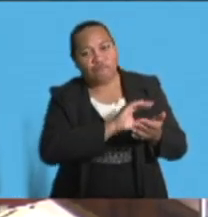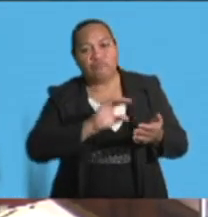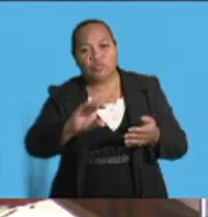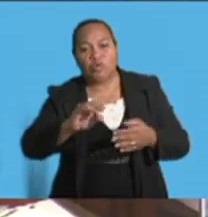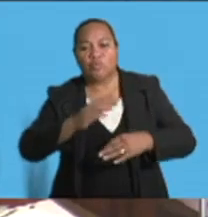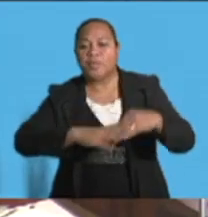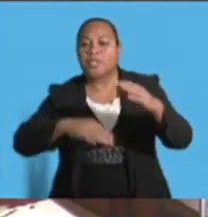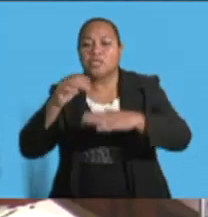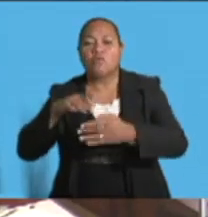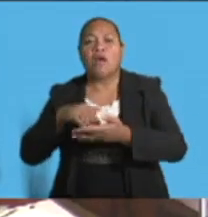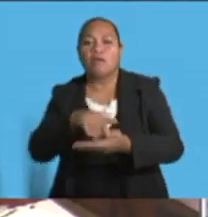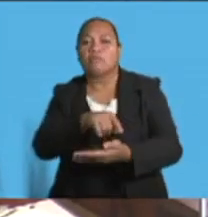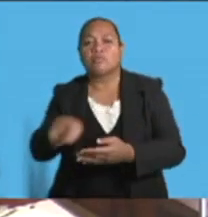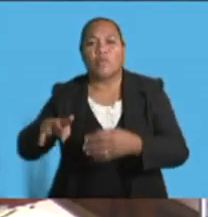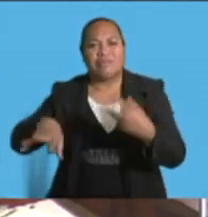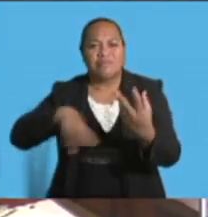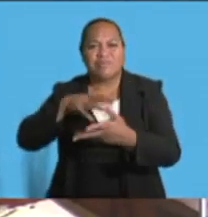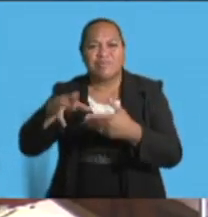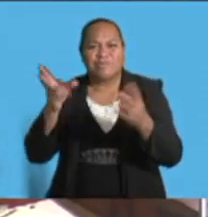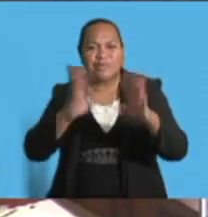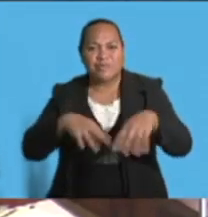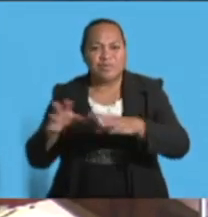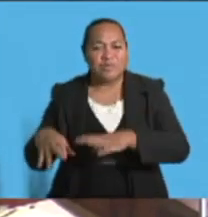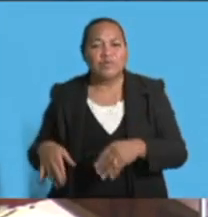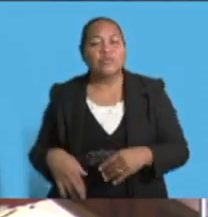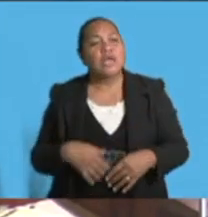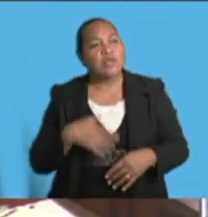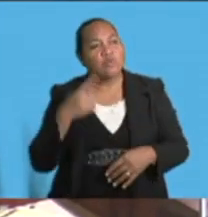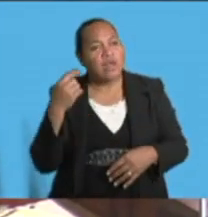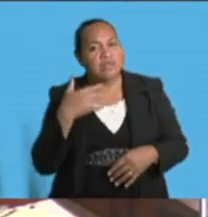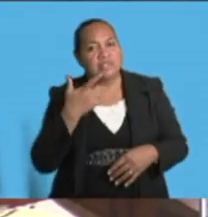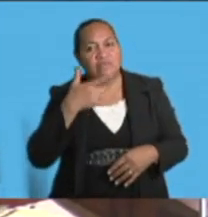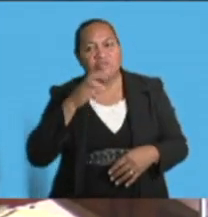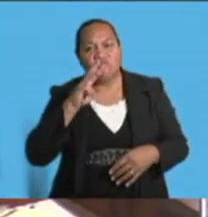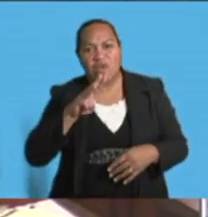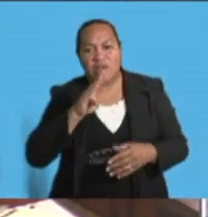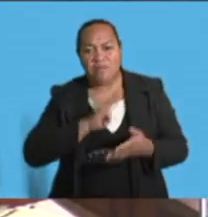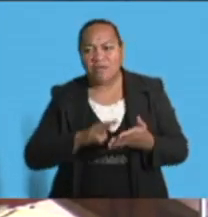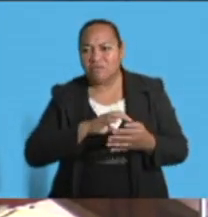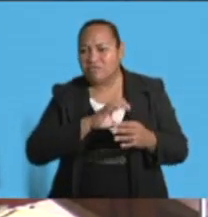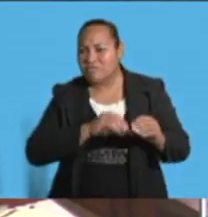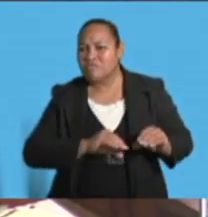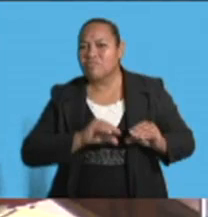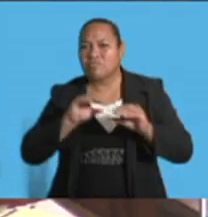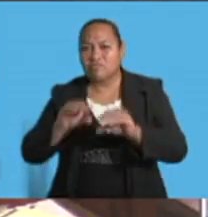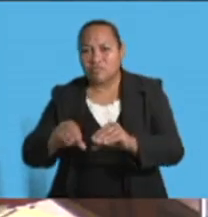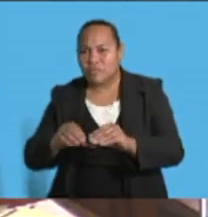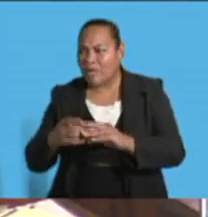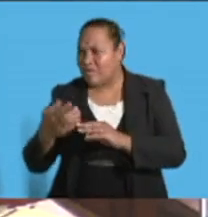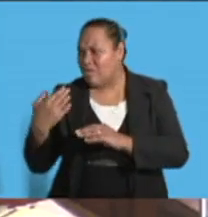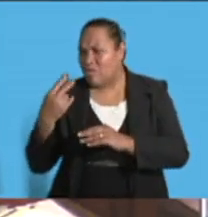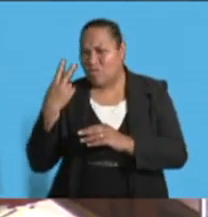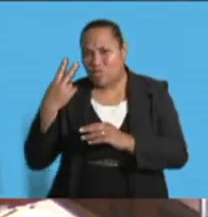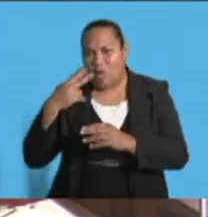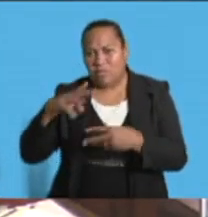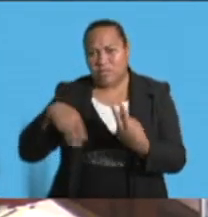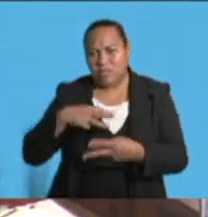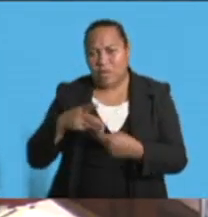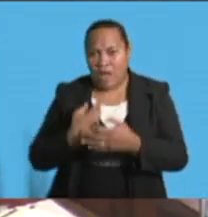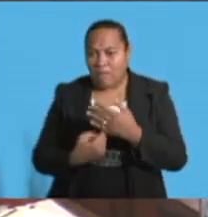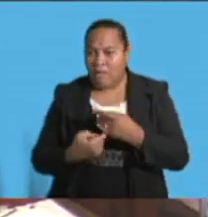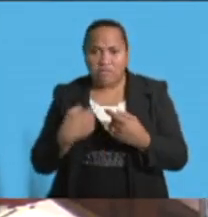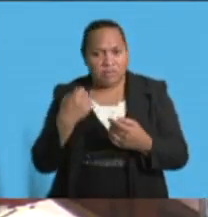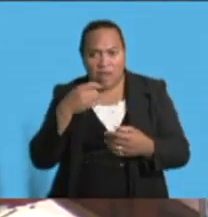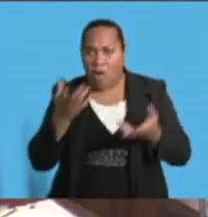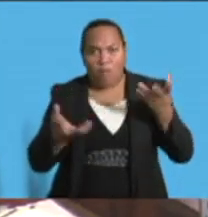Winston. We have given around $173 million to Fijians after Cyclones Kenny and Josie. No government anywhere in the